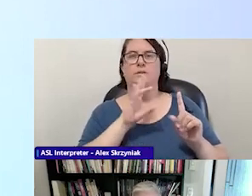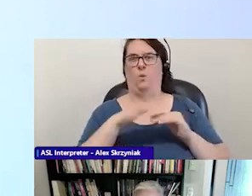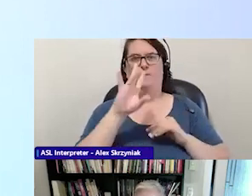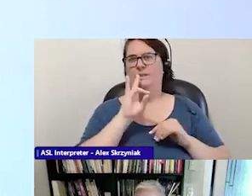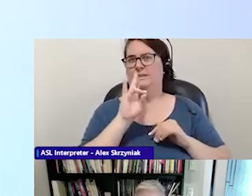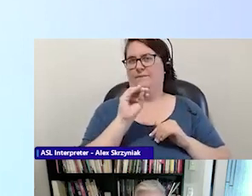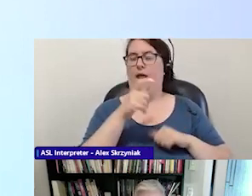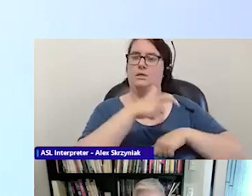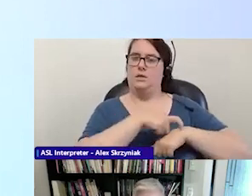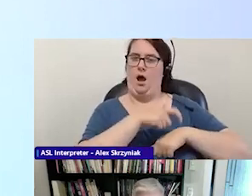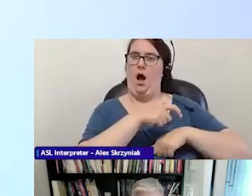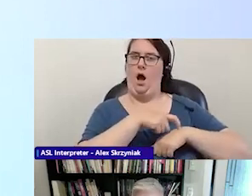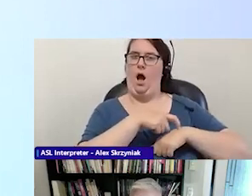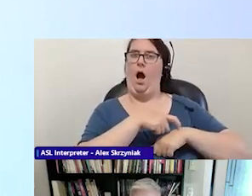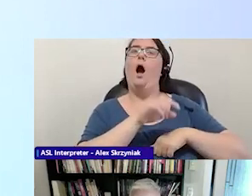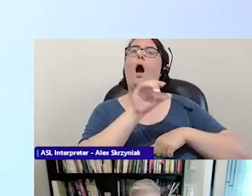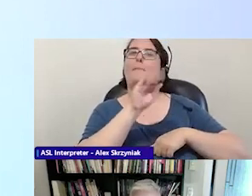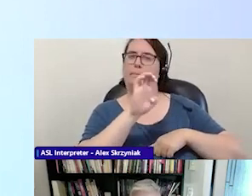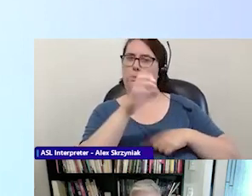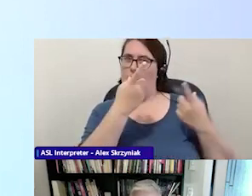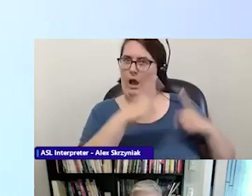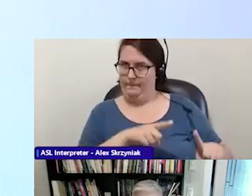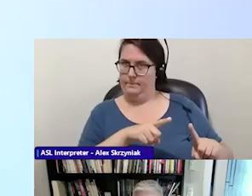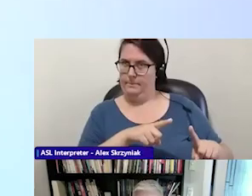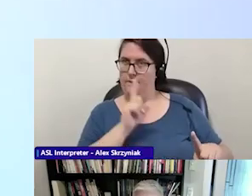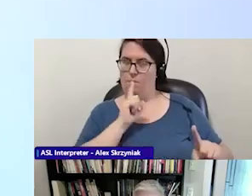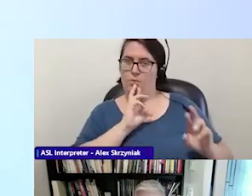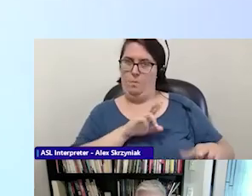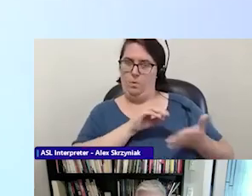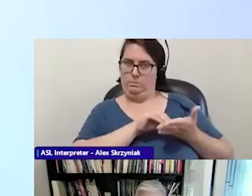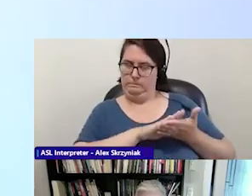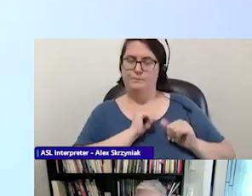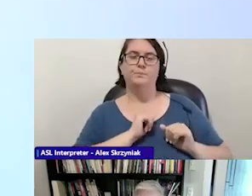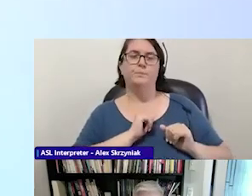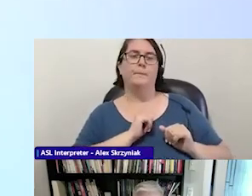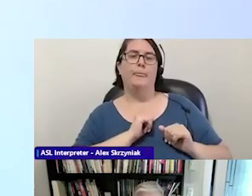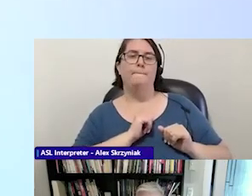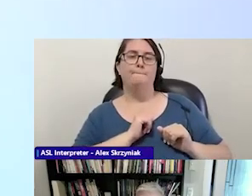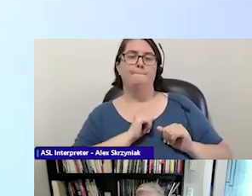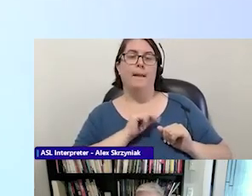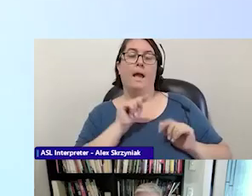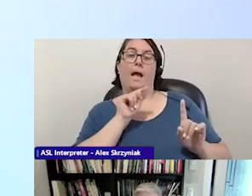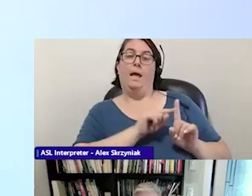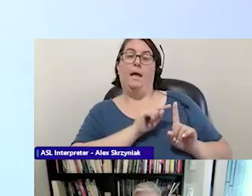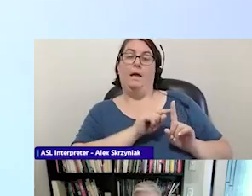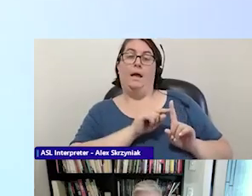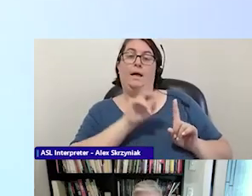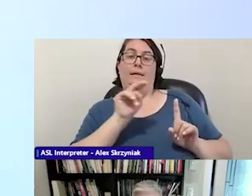the time the abuse occurred that we report on. And she suffers from